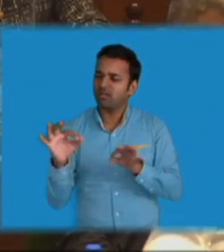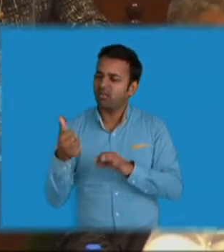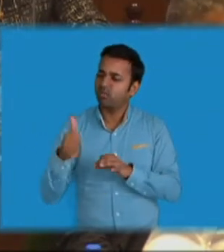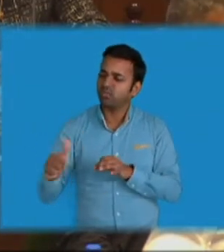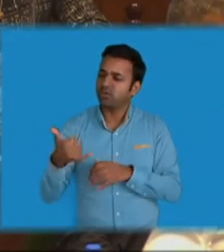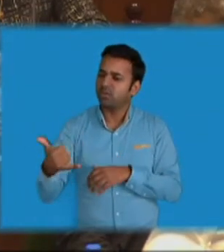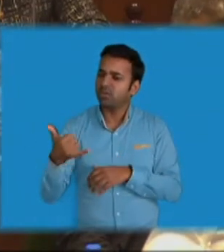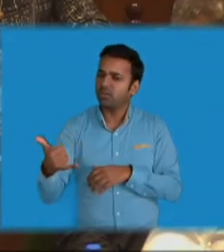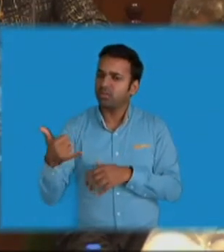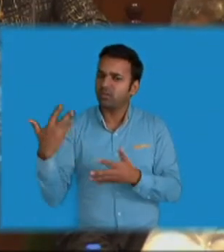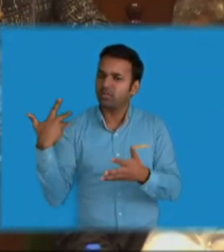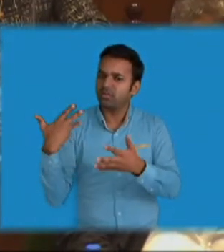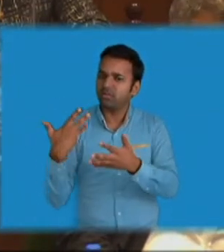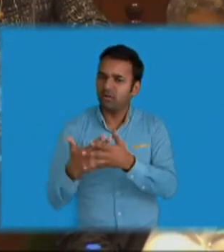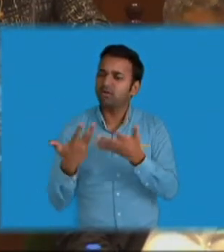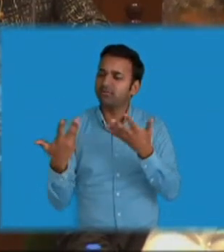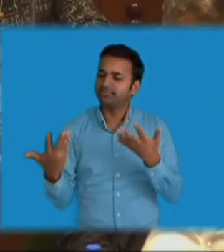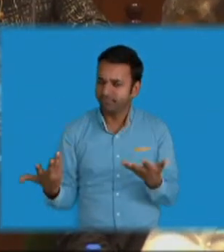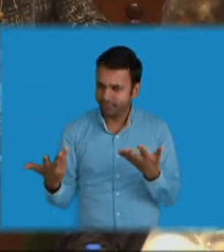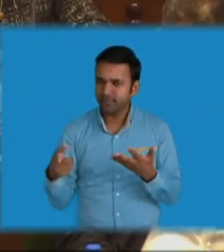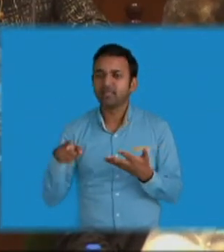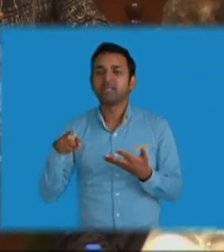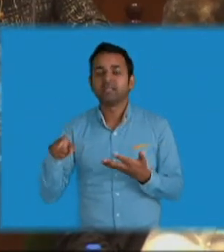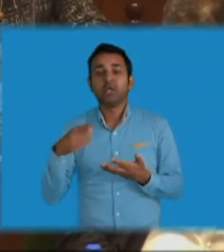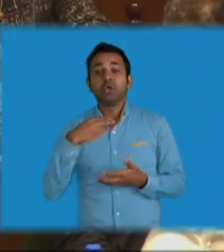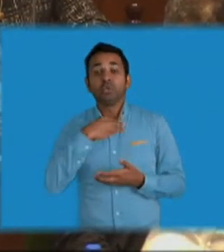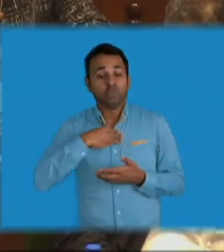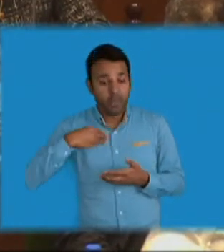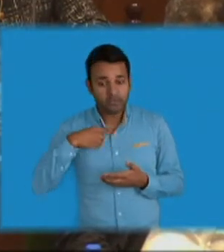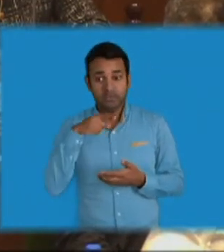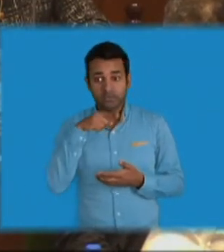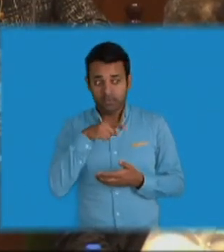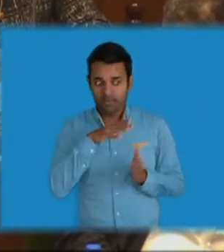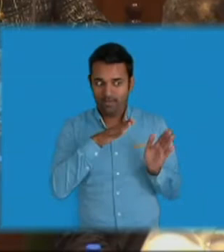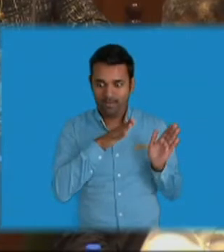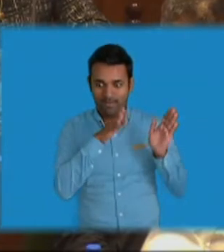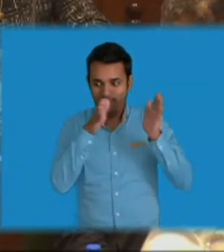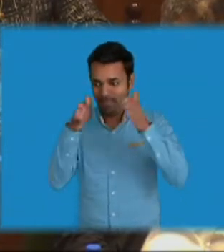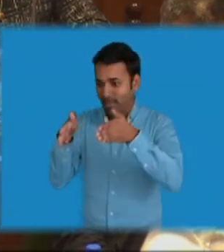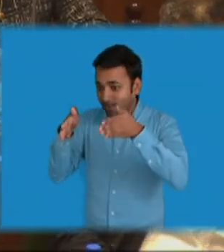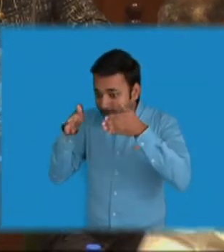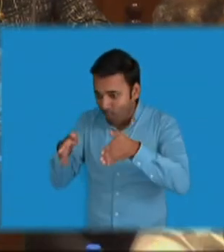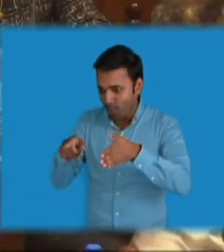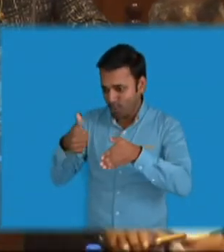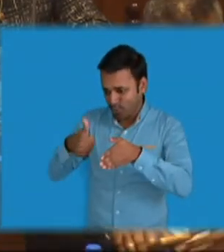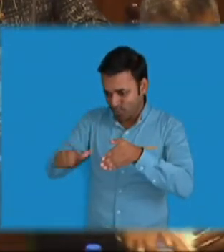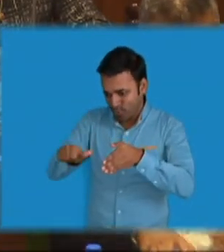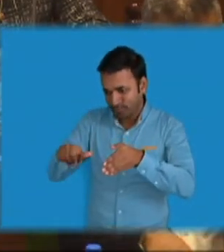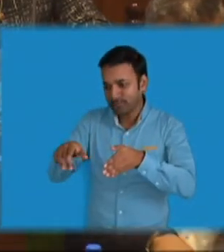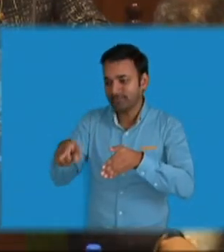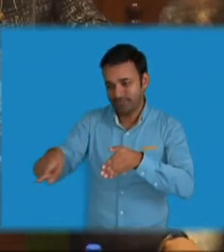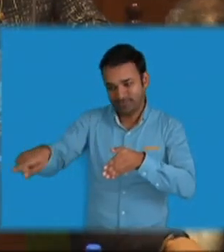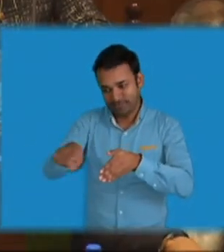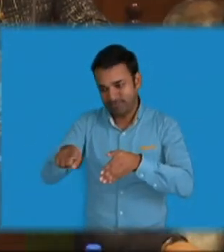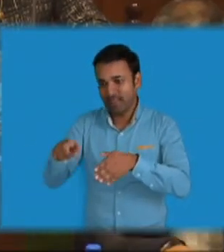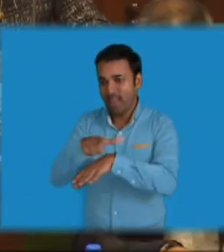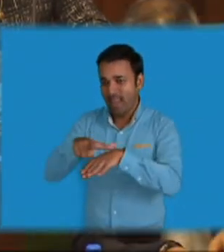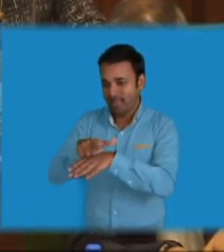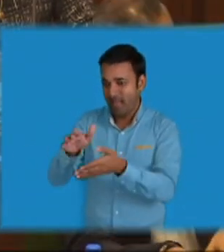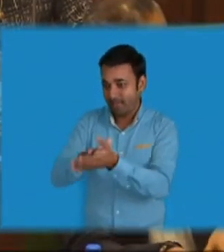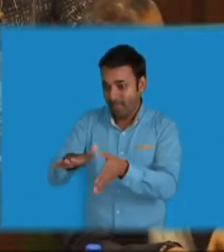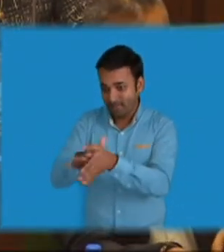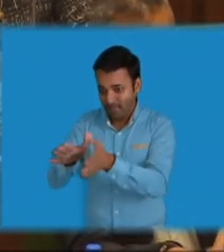the ministry will be focusing its effort on. During this current budget year, the ministry is targeting to